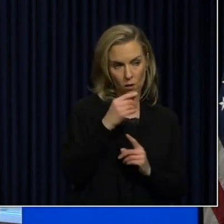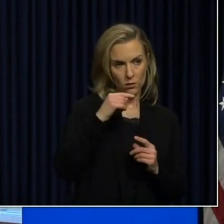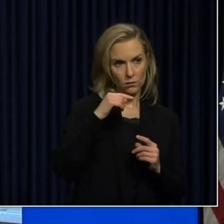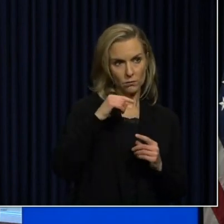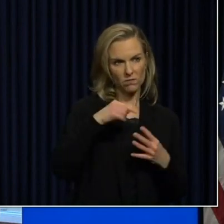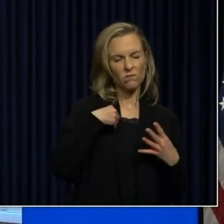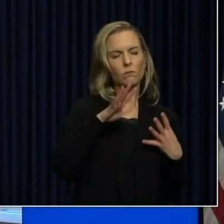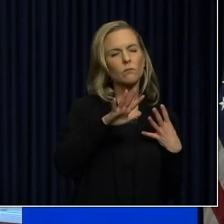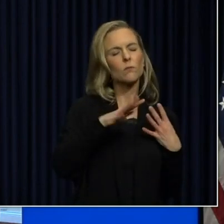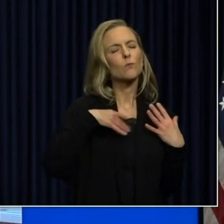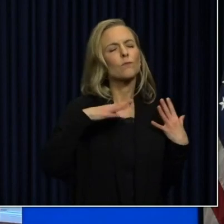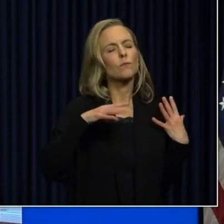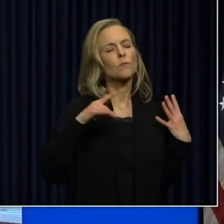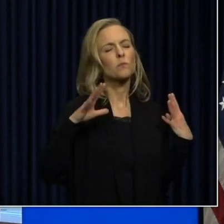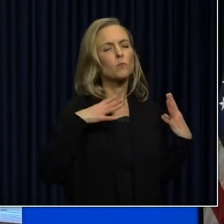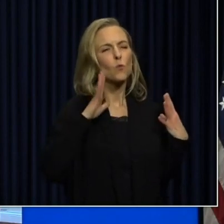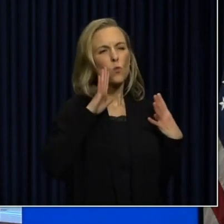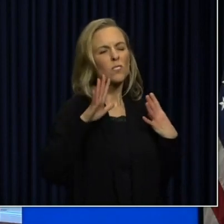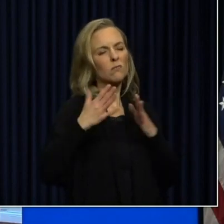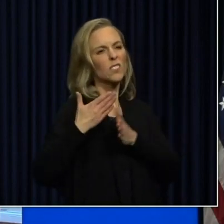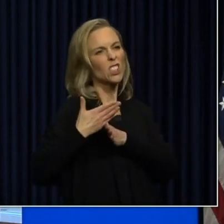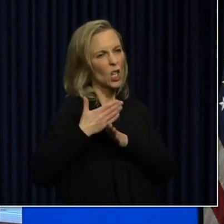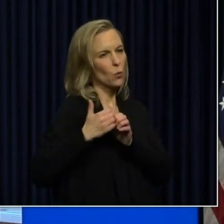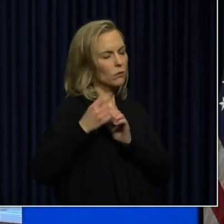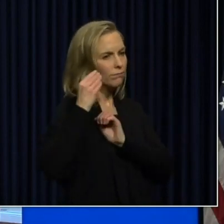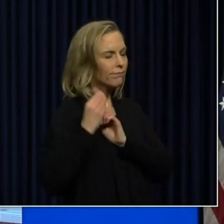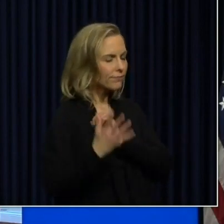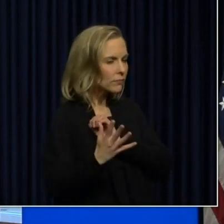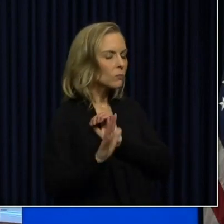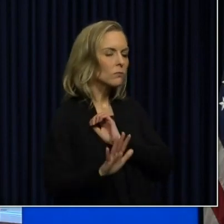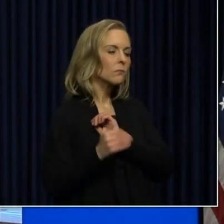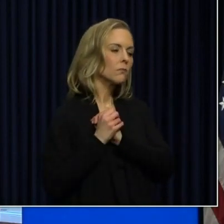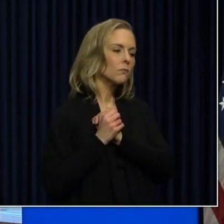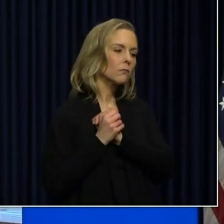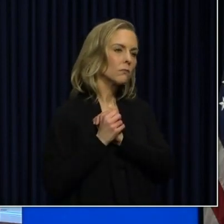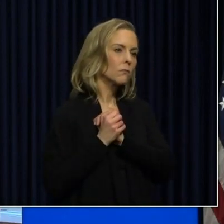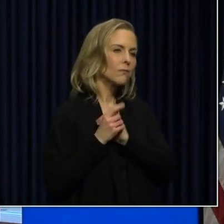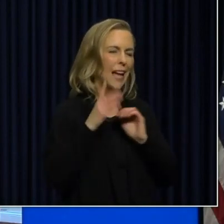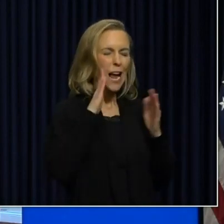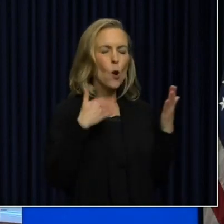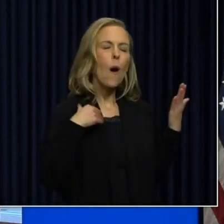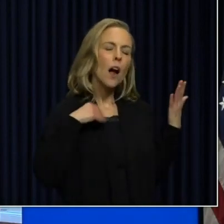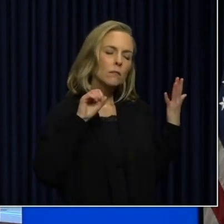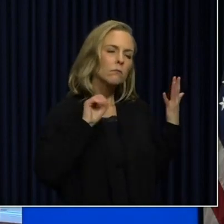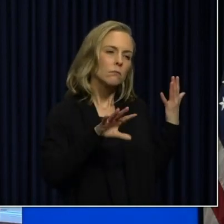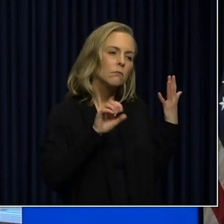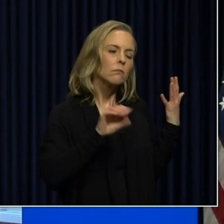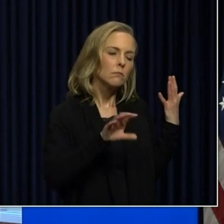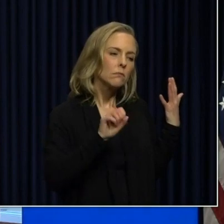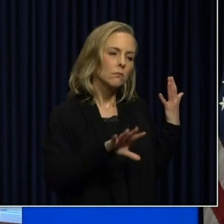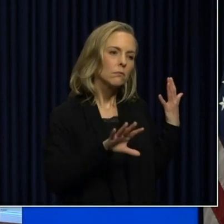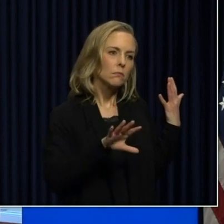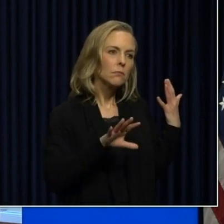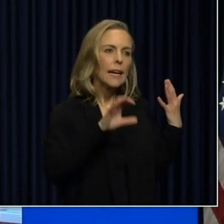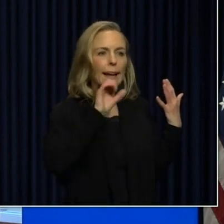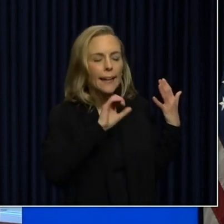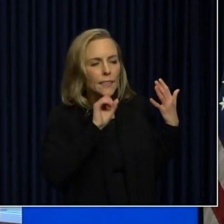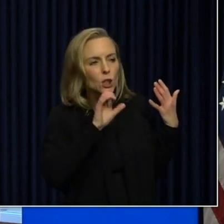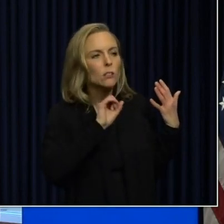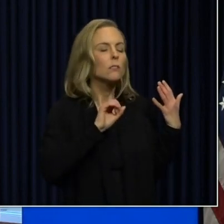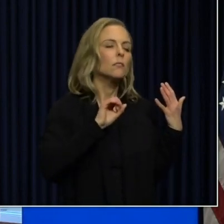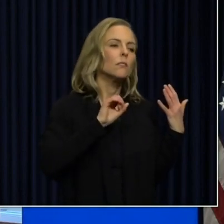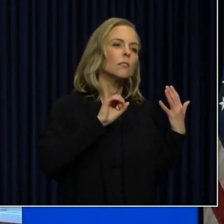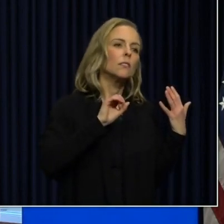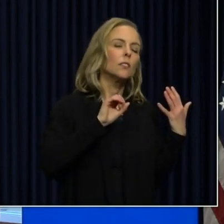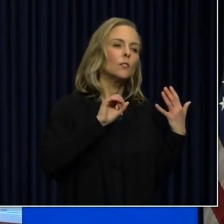and I'm going to read something in a minute that I know I read off ages